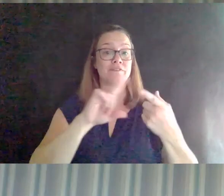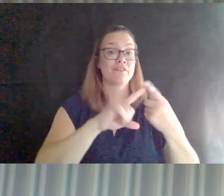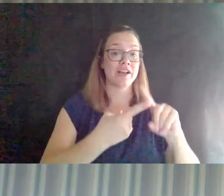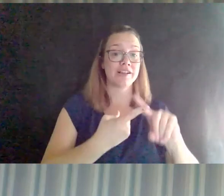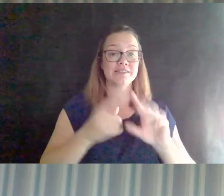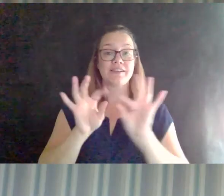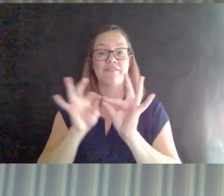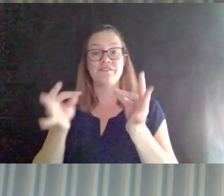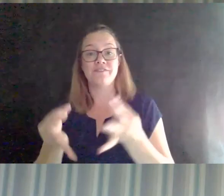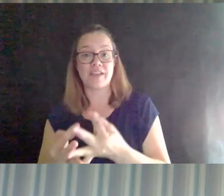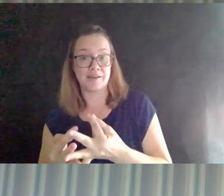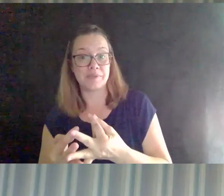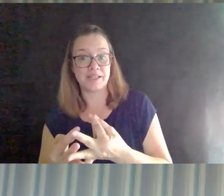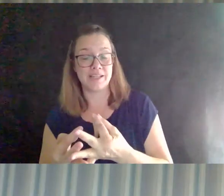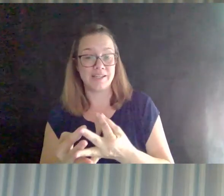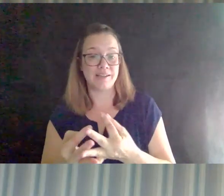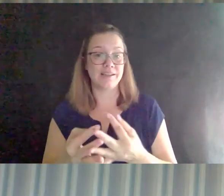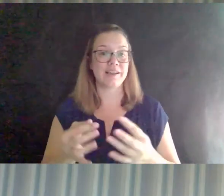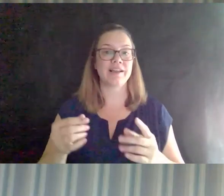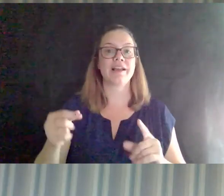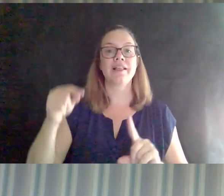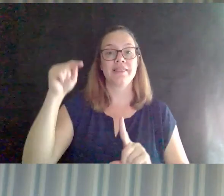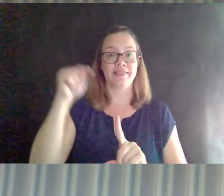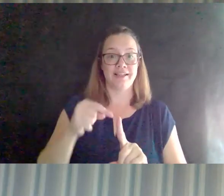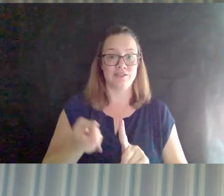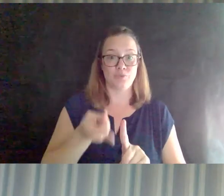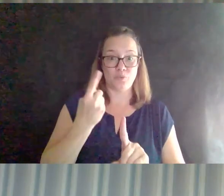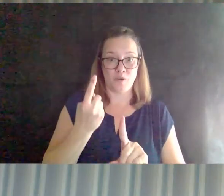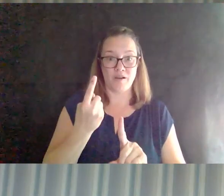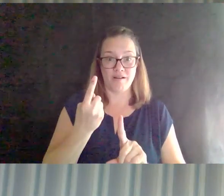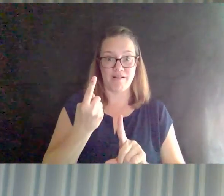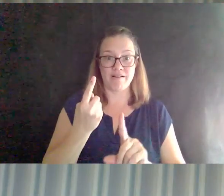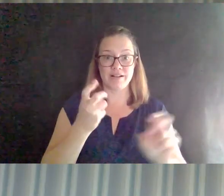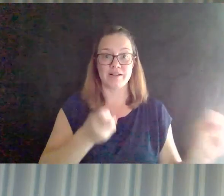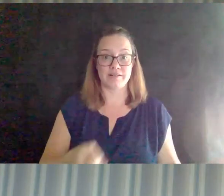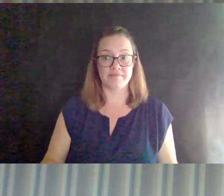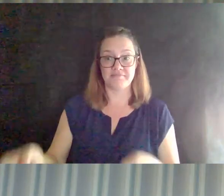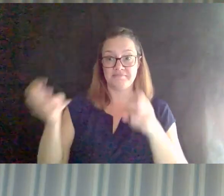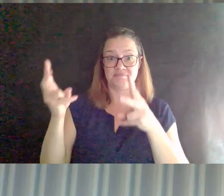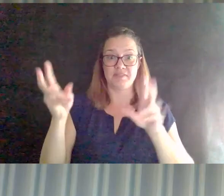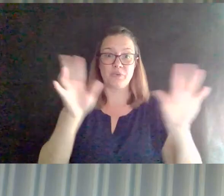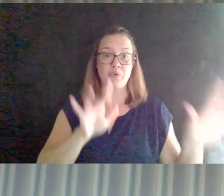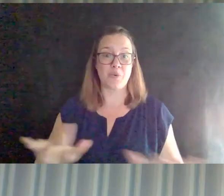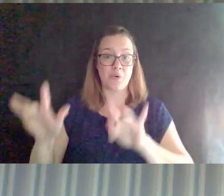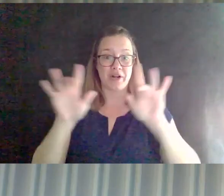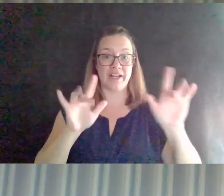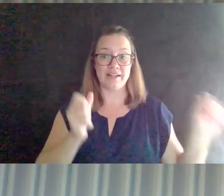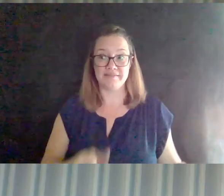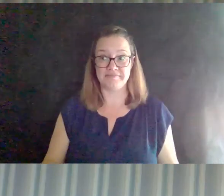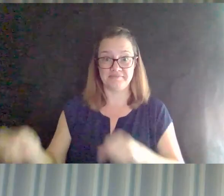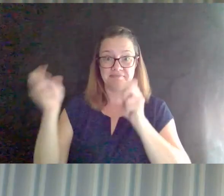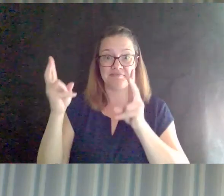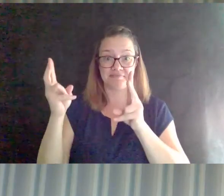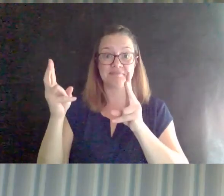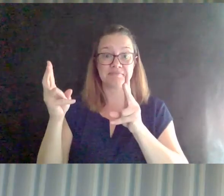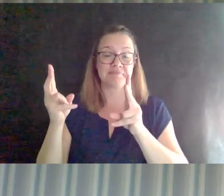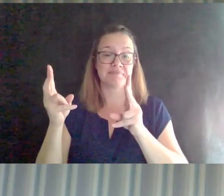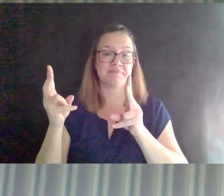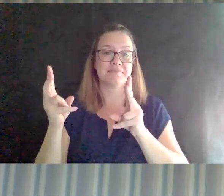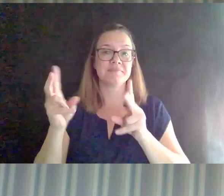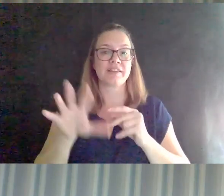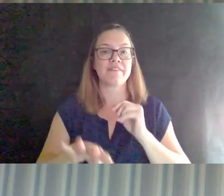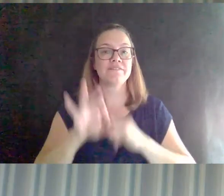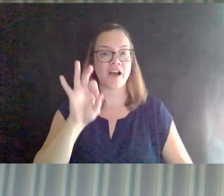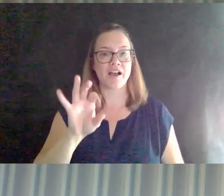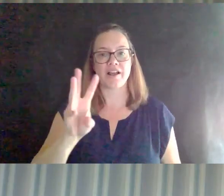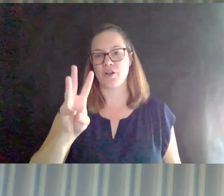family, this series, as well as knowing that this video will be available and recorded. So you can find